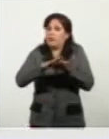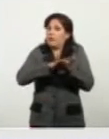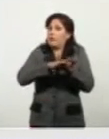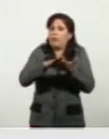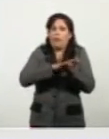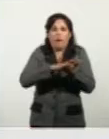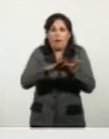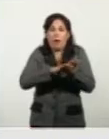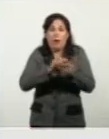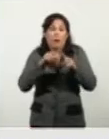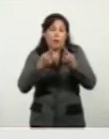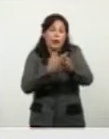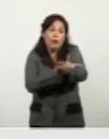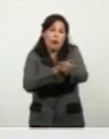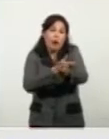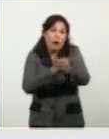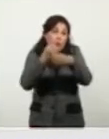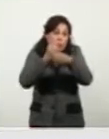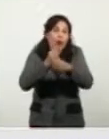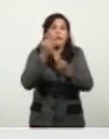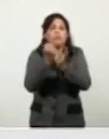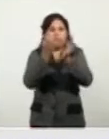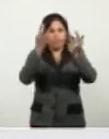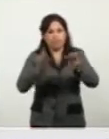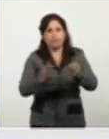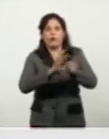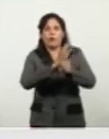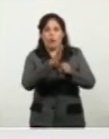40 to 60 years with 15 cases,